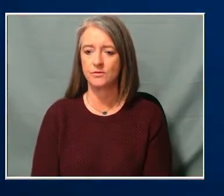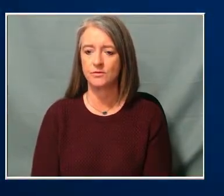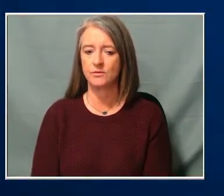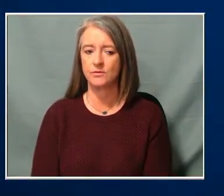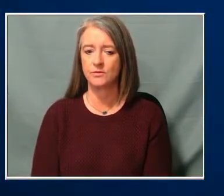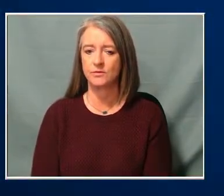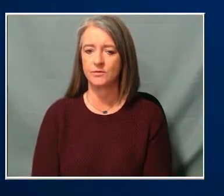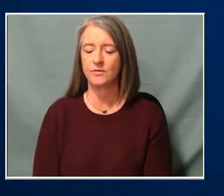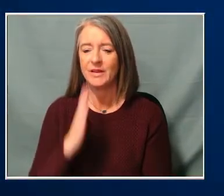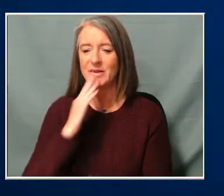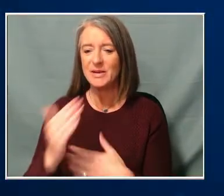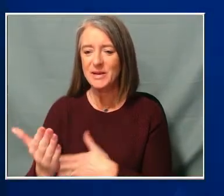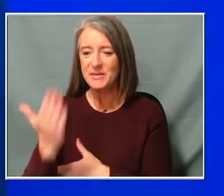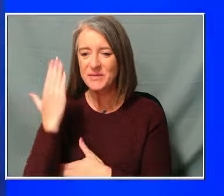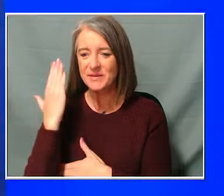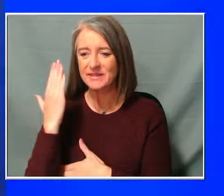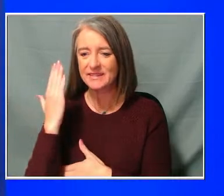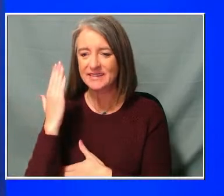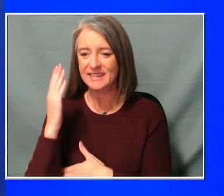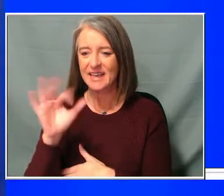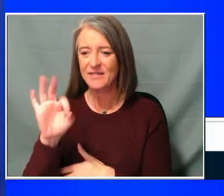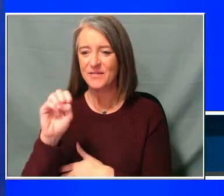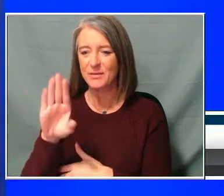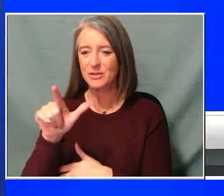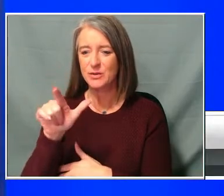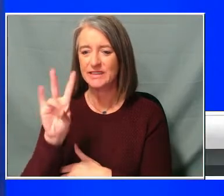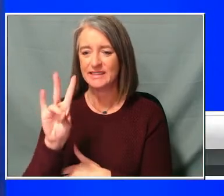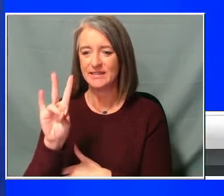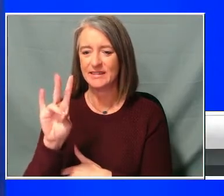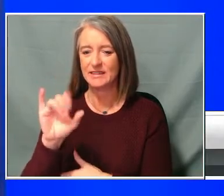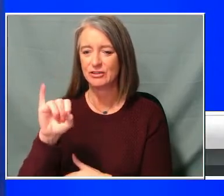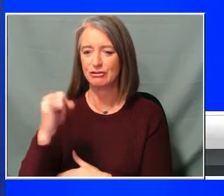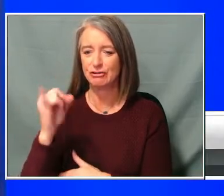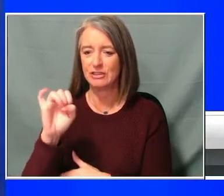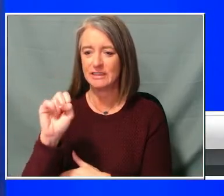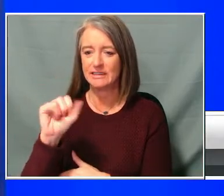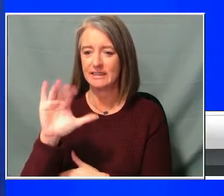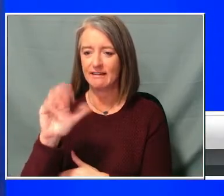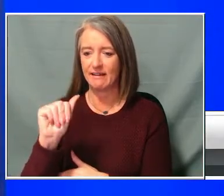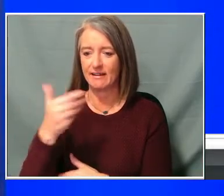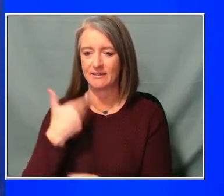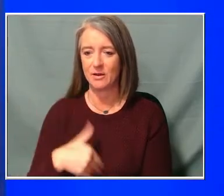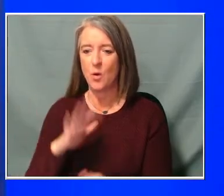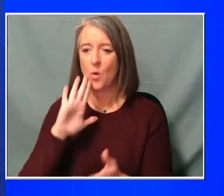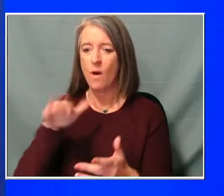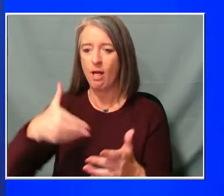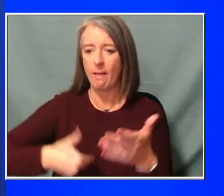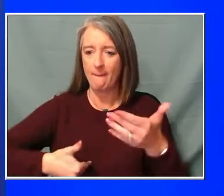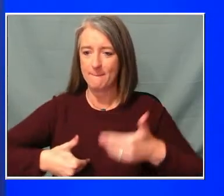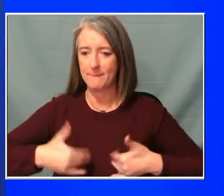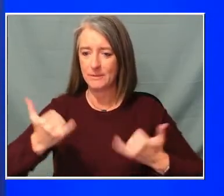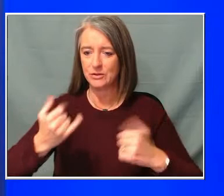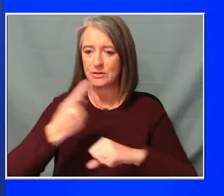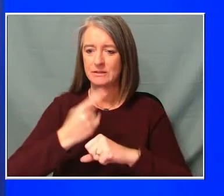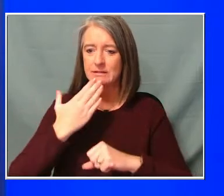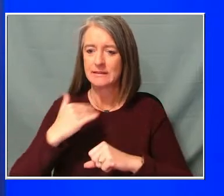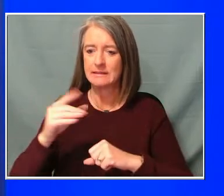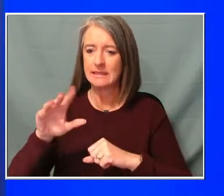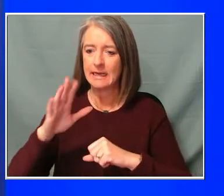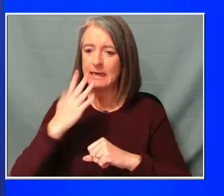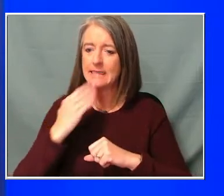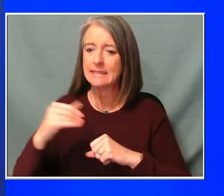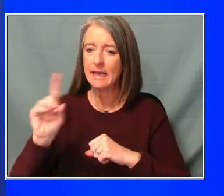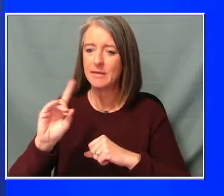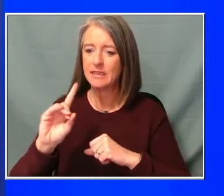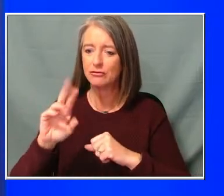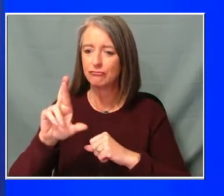And good morning. It is February 27th. I'm Jessica Lovell, and welcome to the Morning Medical Update. Diabetes rates have doubled in 2 decades